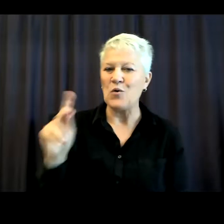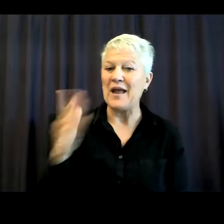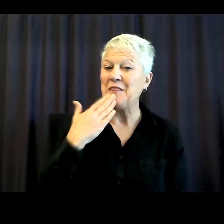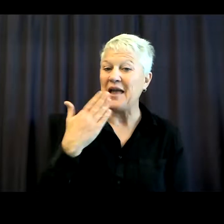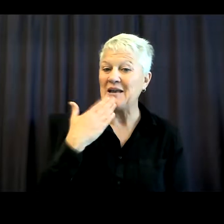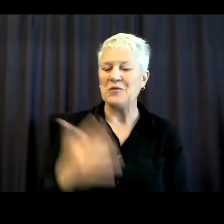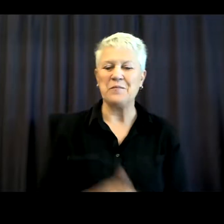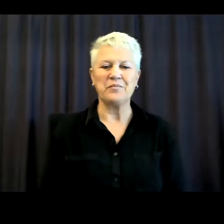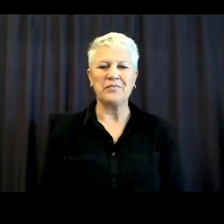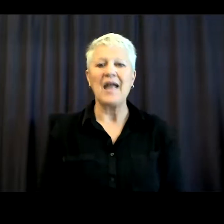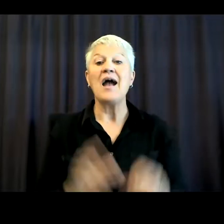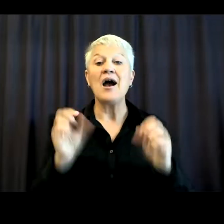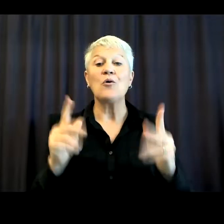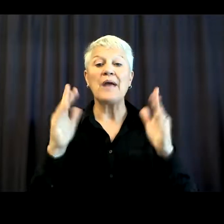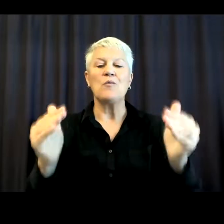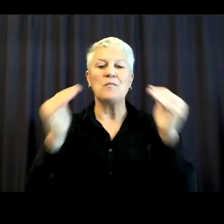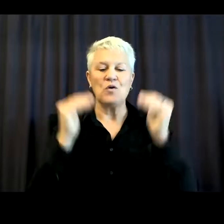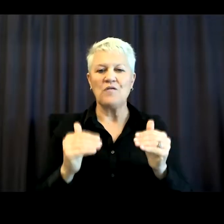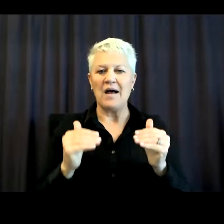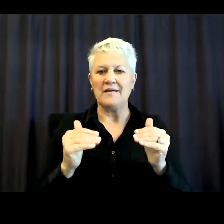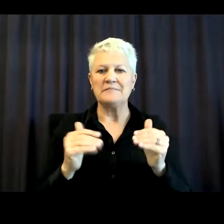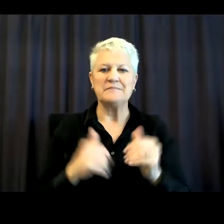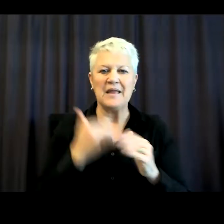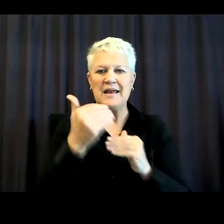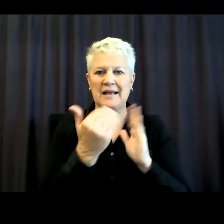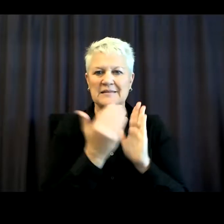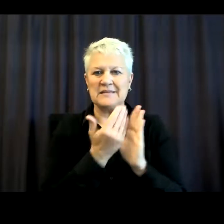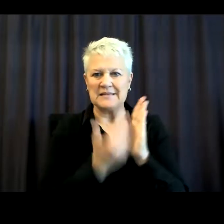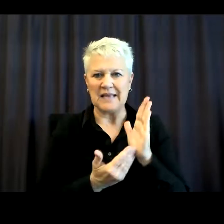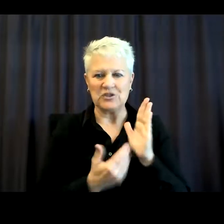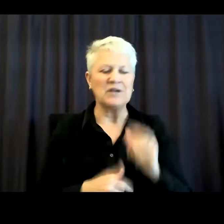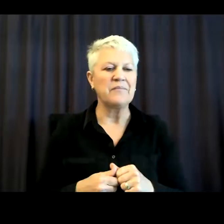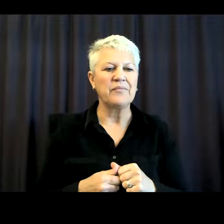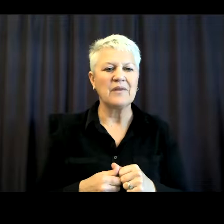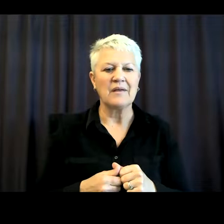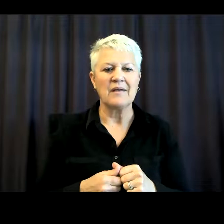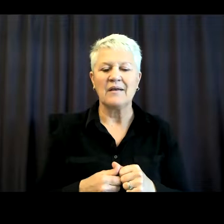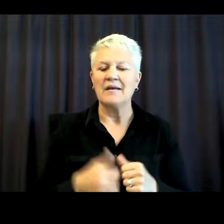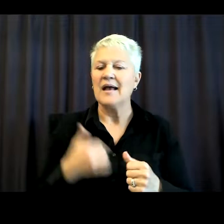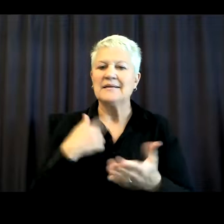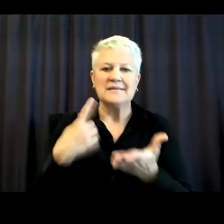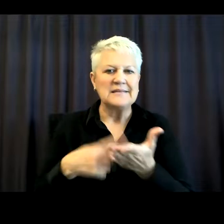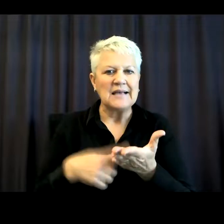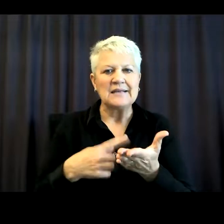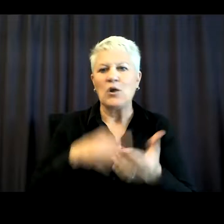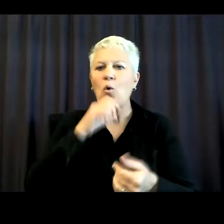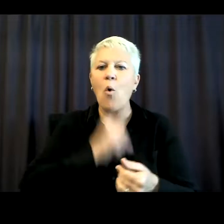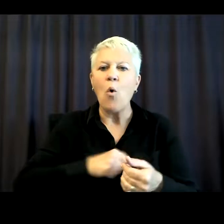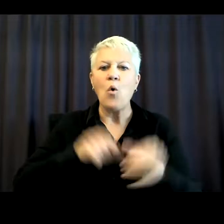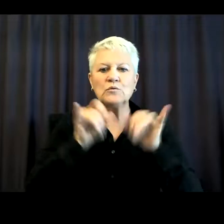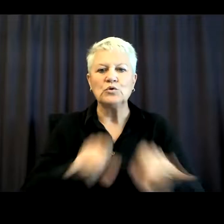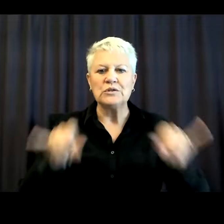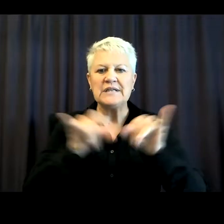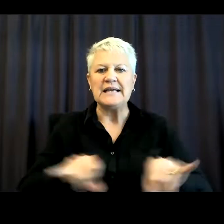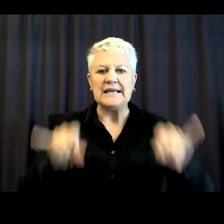you. All right, let's move on to the next section here, which is getting into the old routine. And this is kind